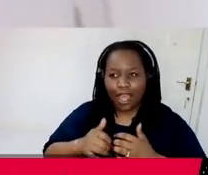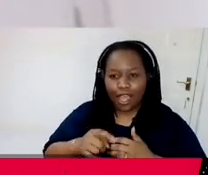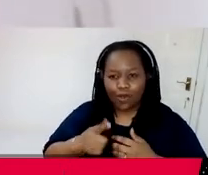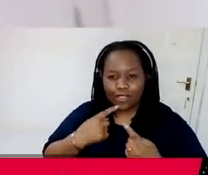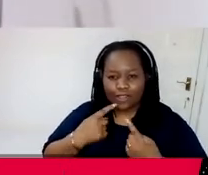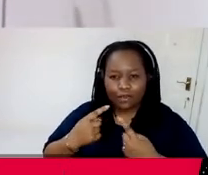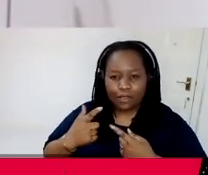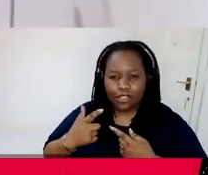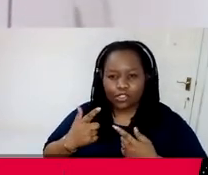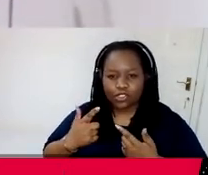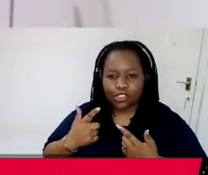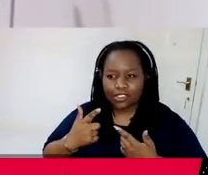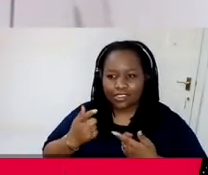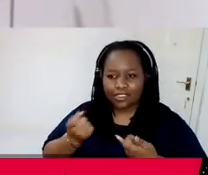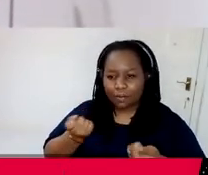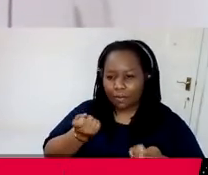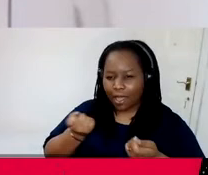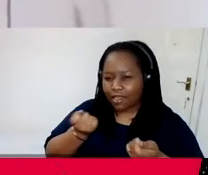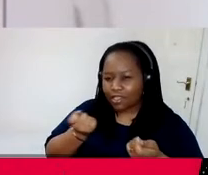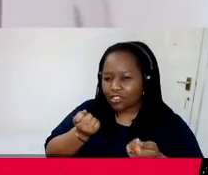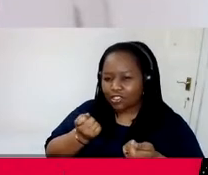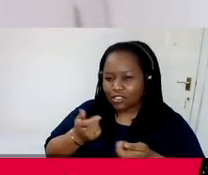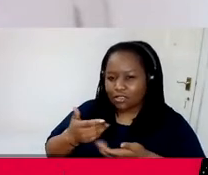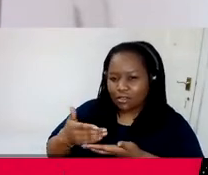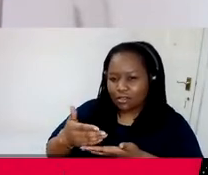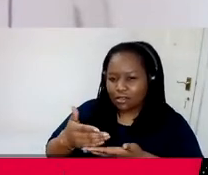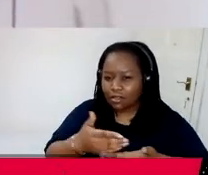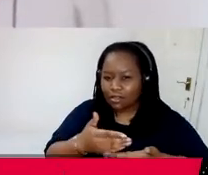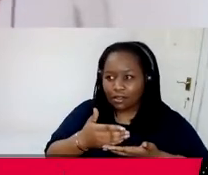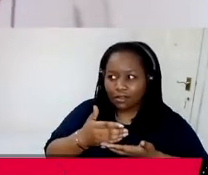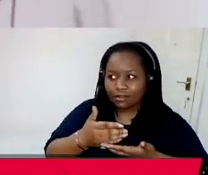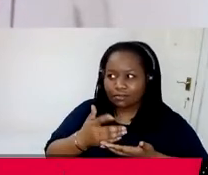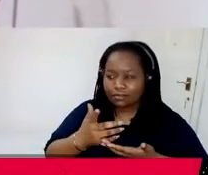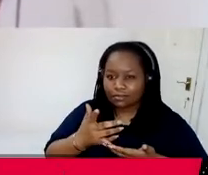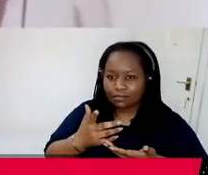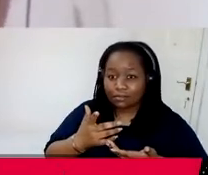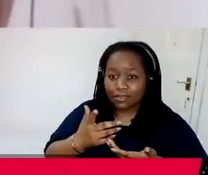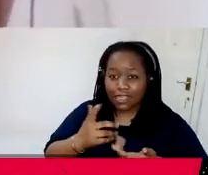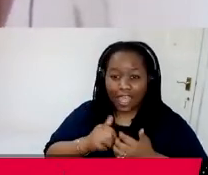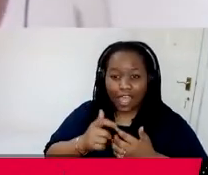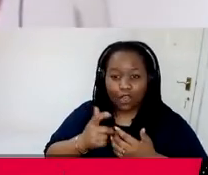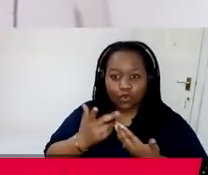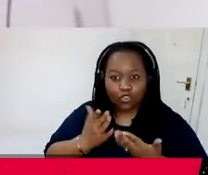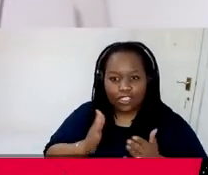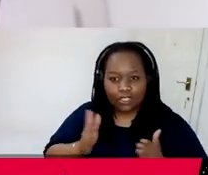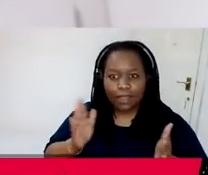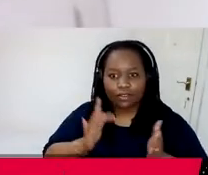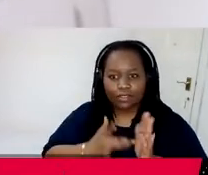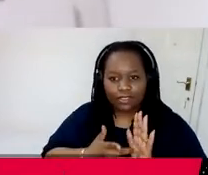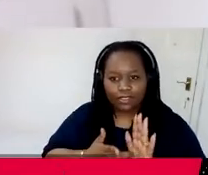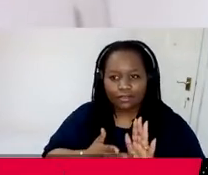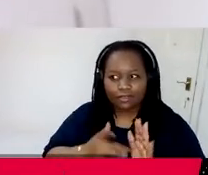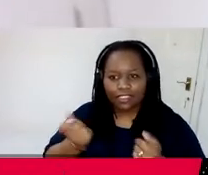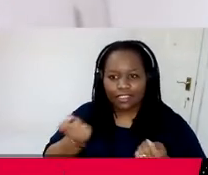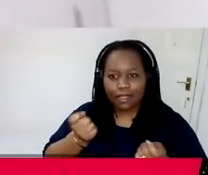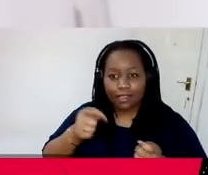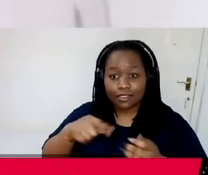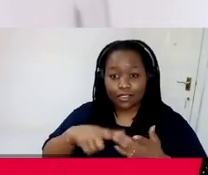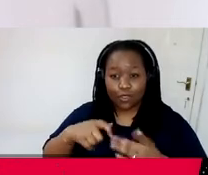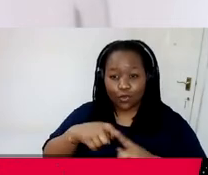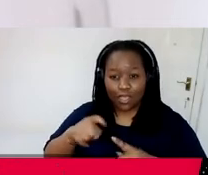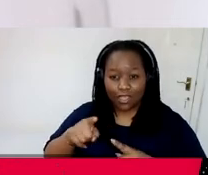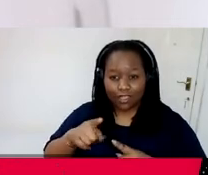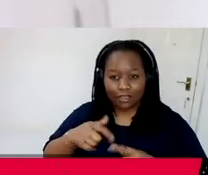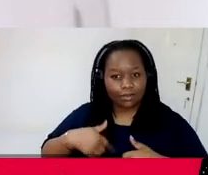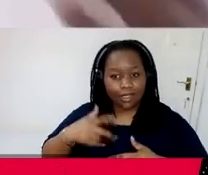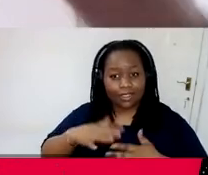my experience, I have noted a couple of things in relation to how FOI requests are